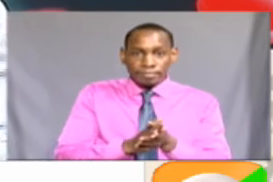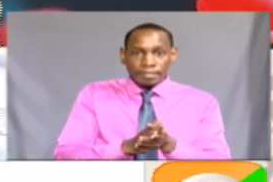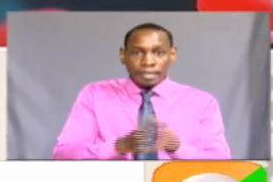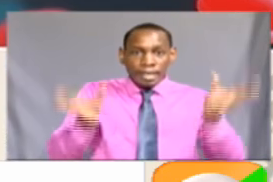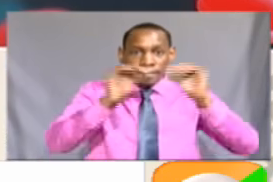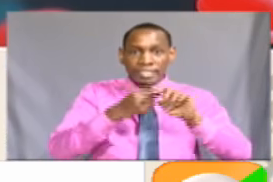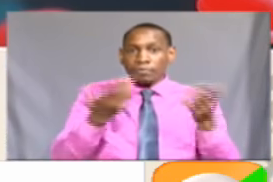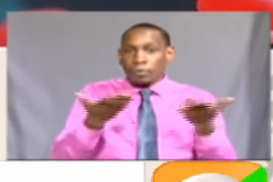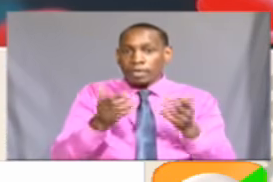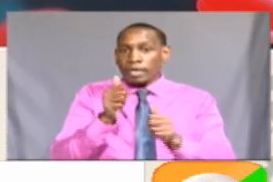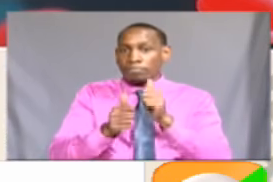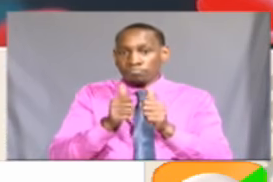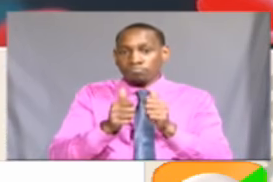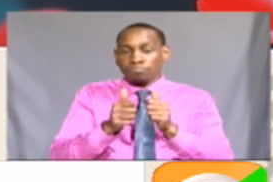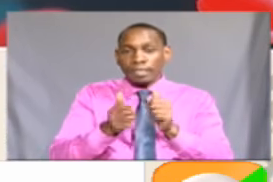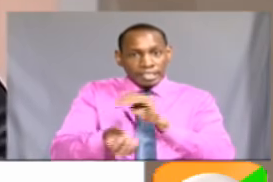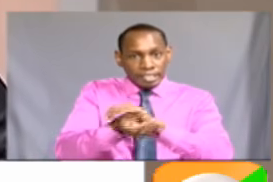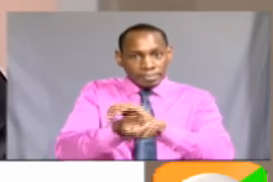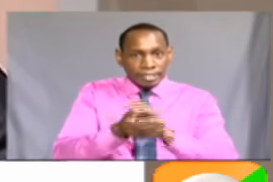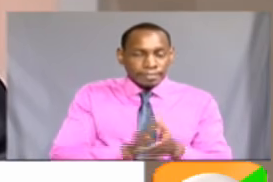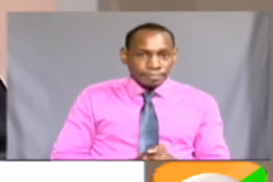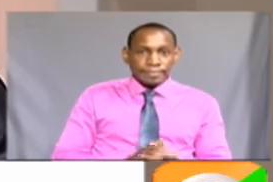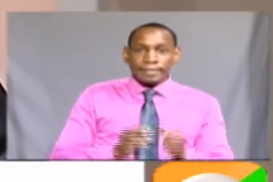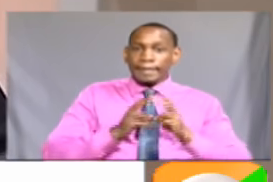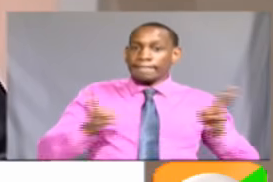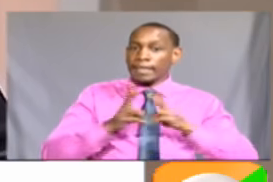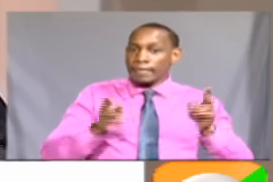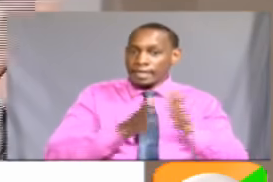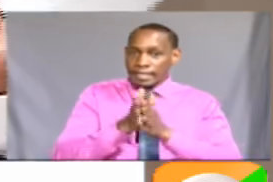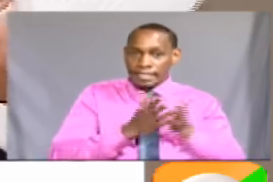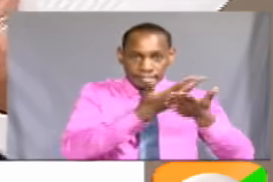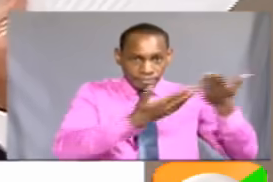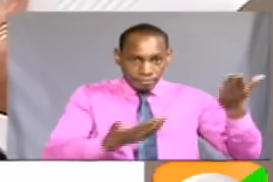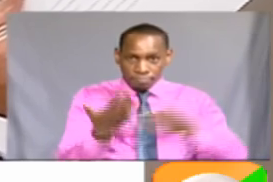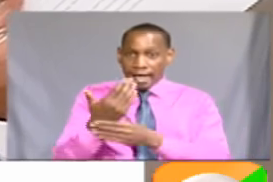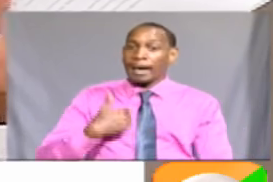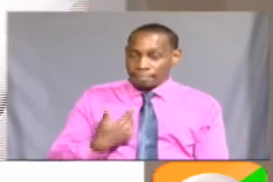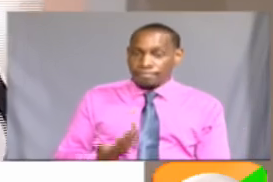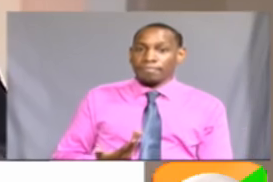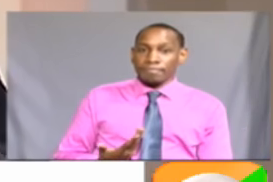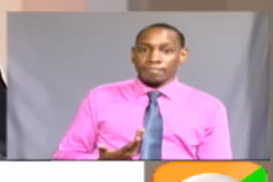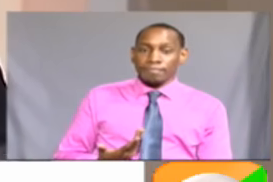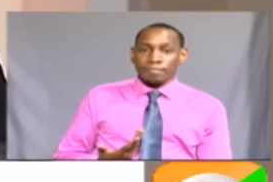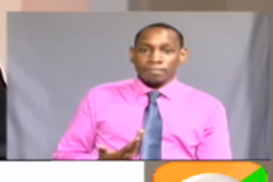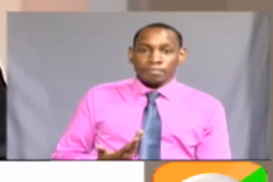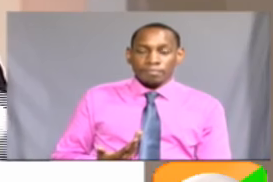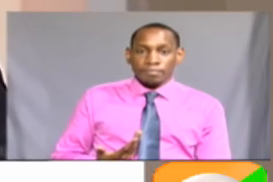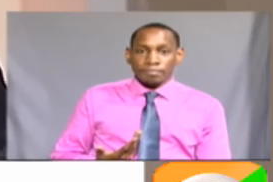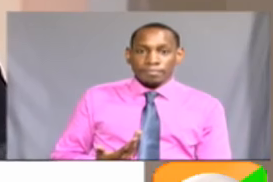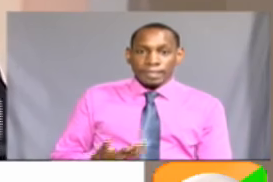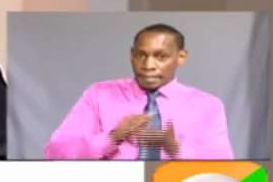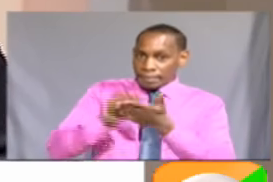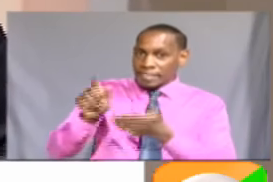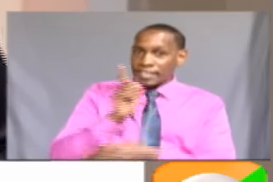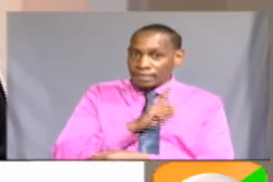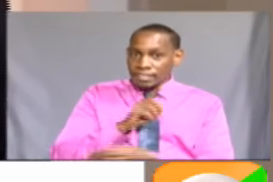come from? What context and that sort of thing? Well, very interesting. The document is here. I printed